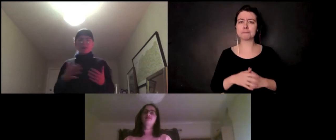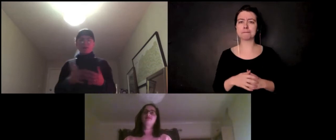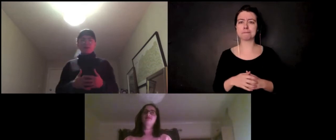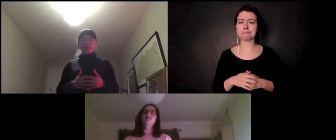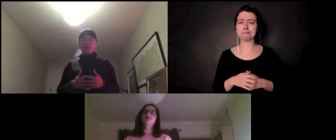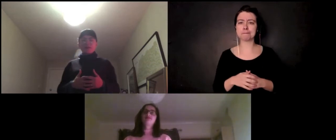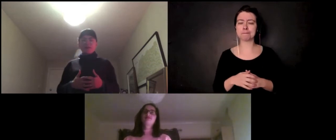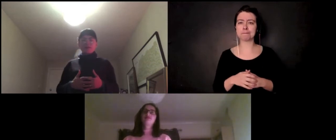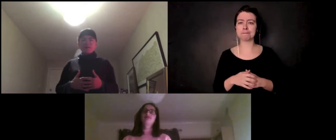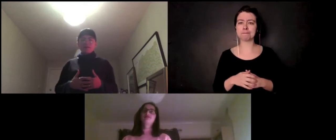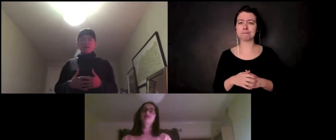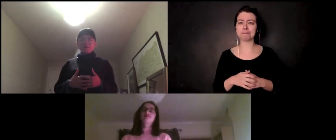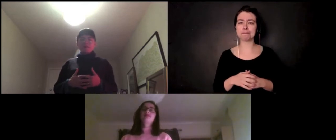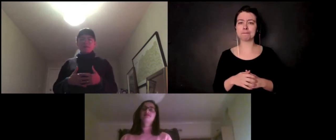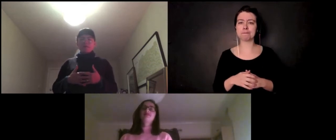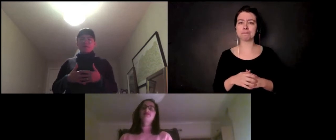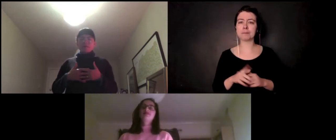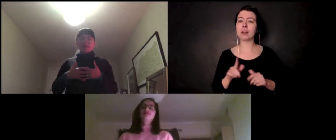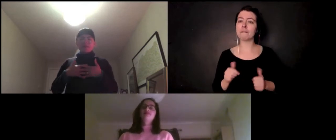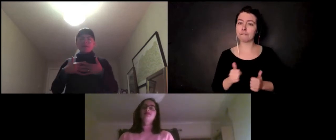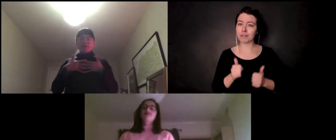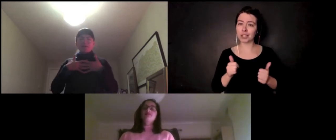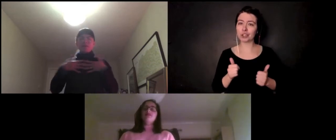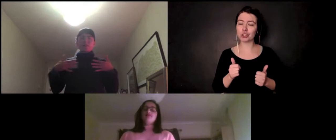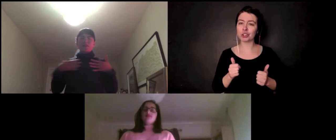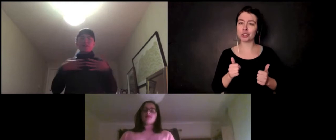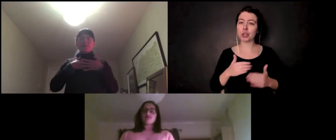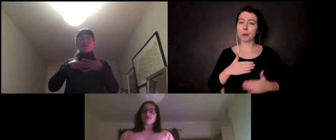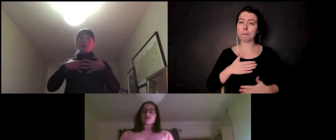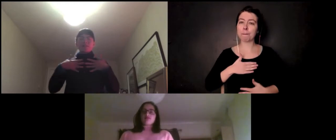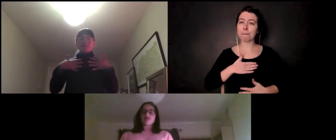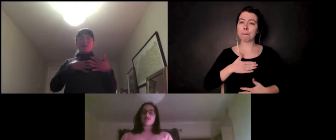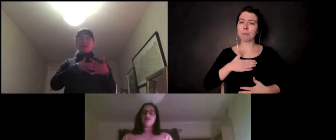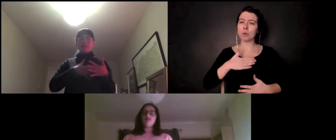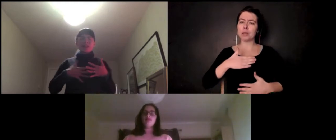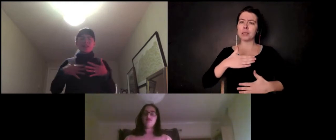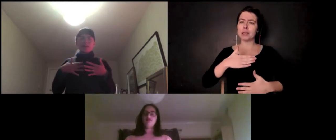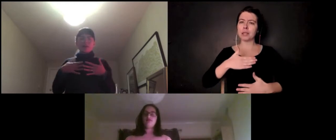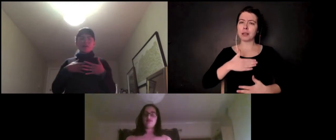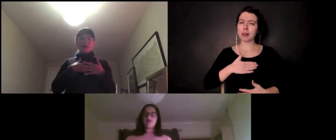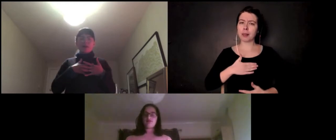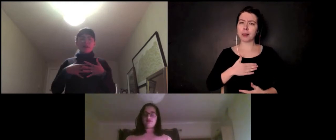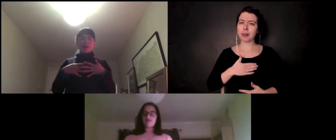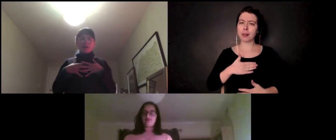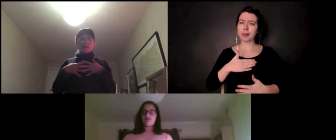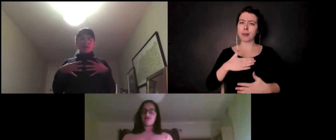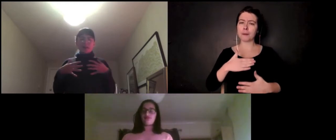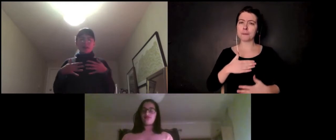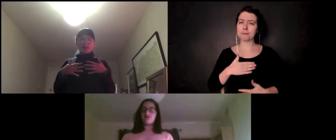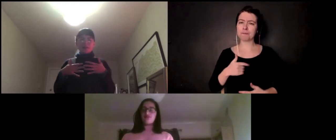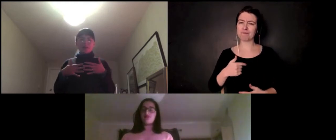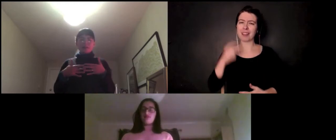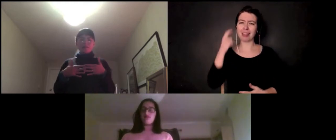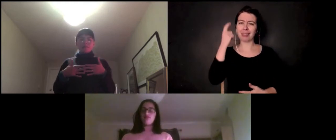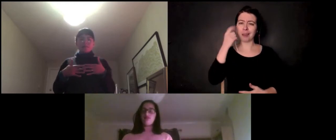back to our seats. I like to focus on kind of my chest area around my heart, giving it